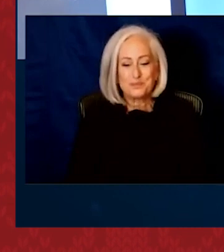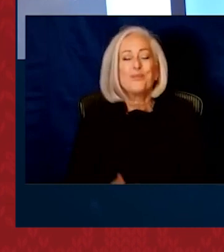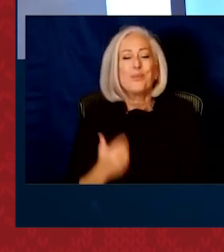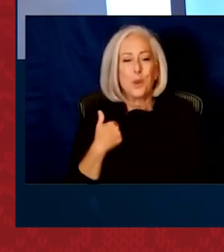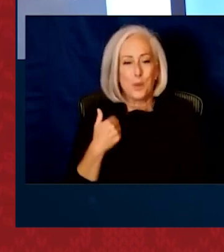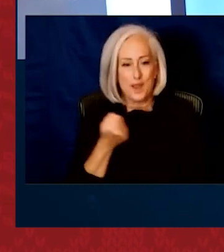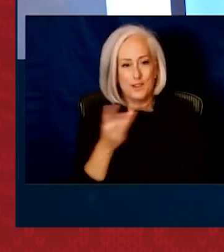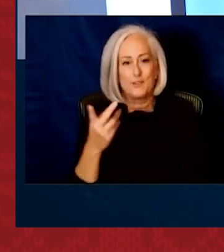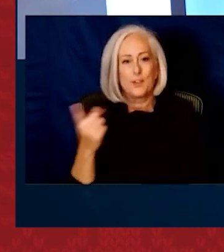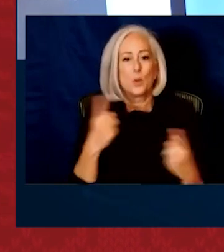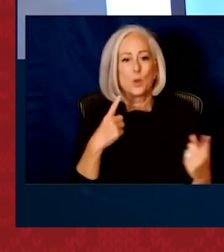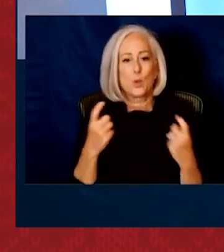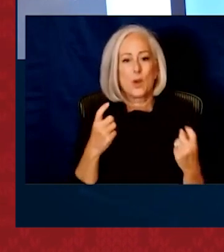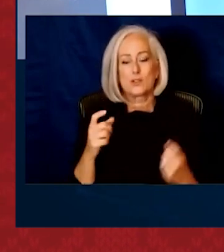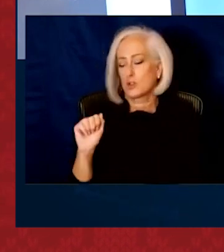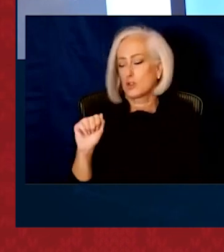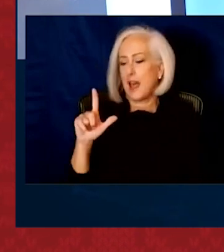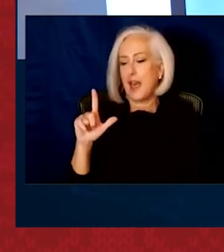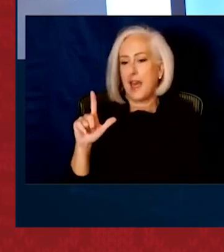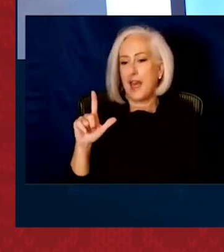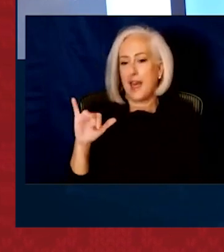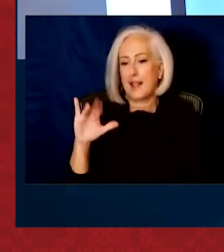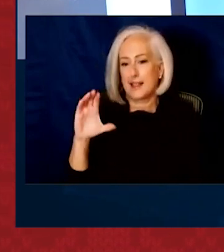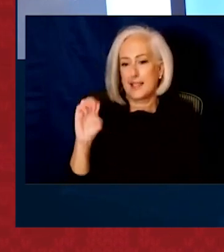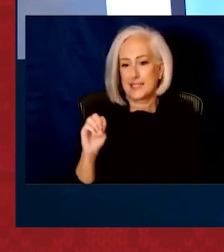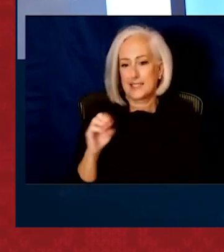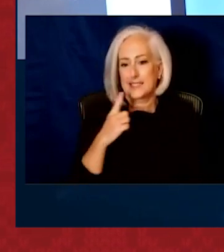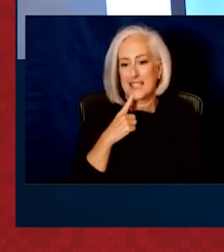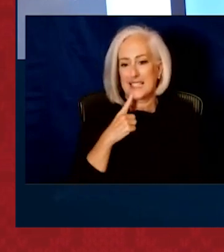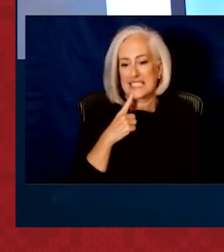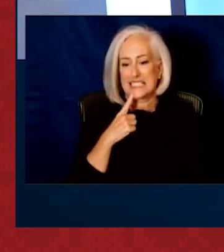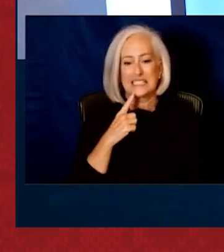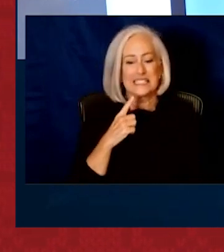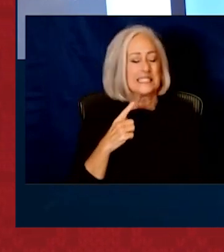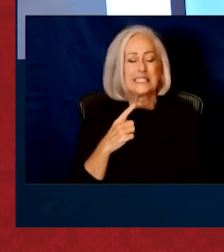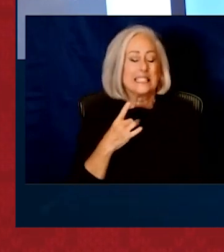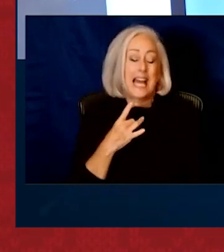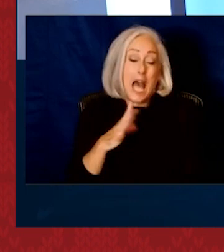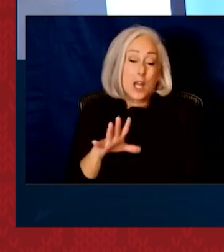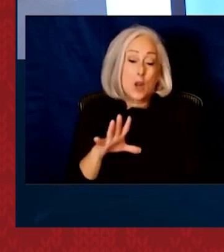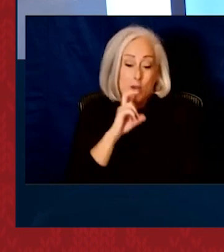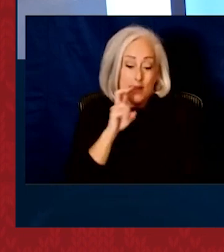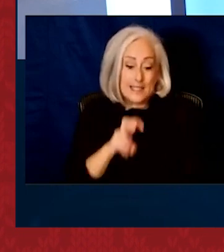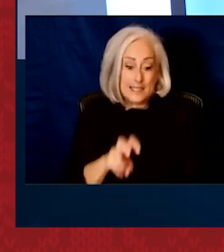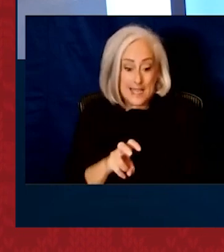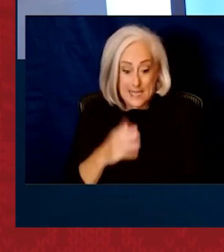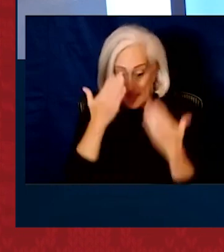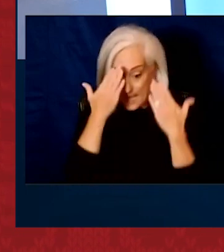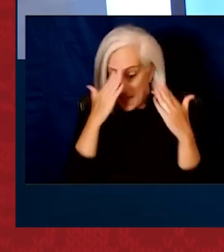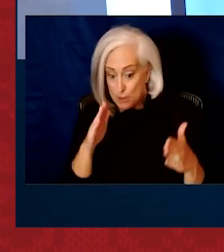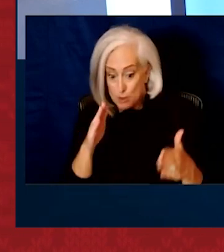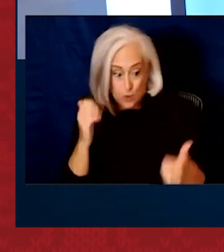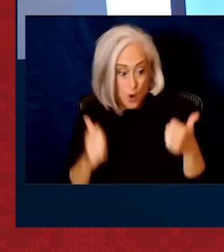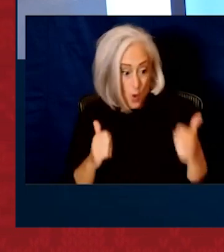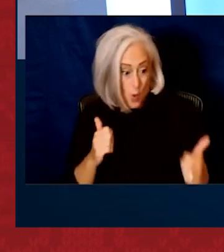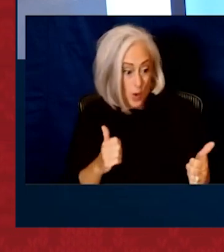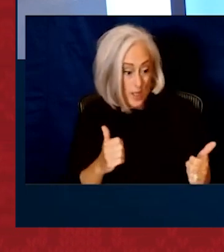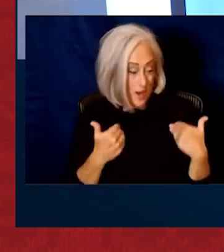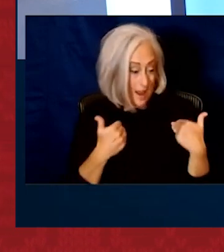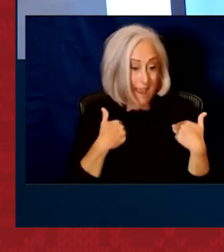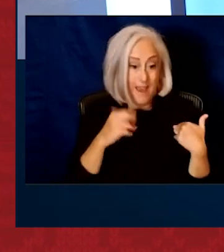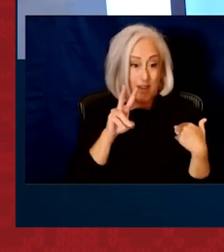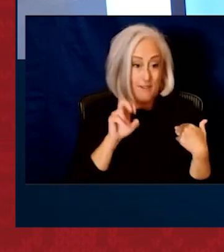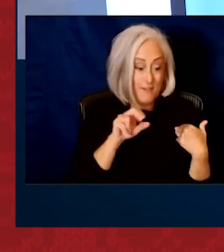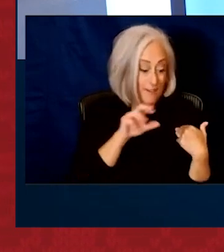Alice says, this is why she doesn't like snakes. Alice doesn't like them because she can't tell which ones are venomous.